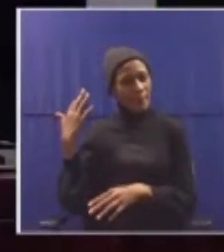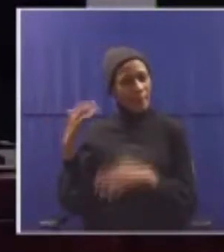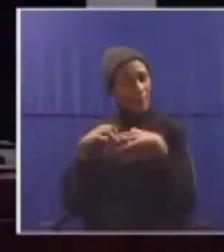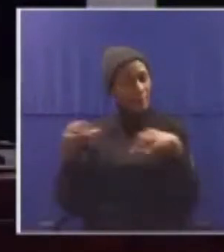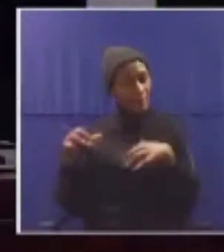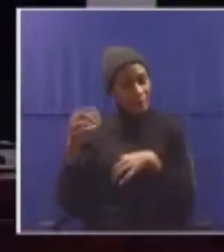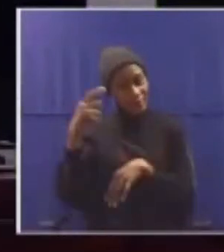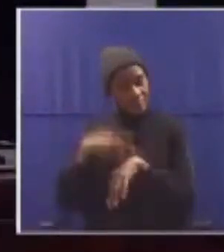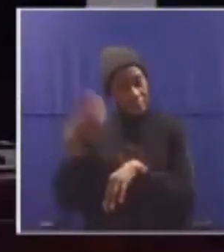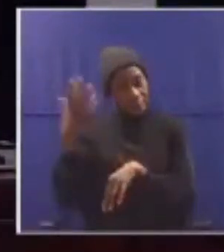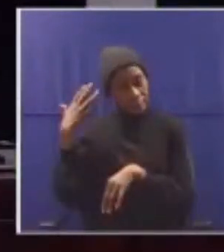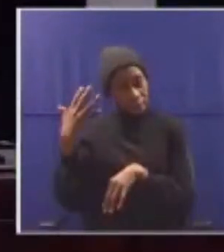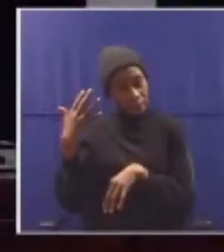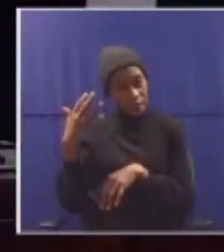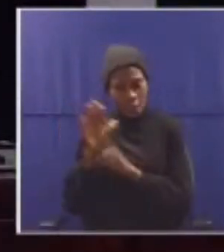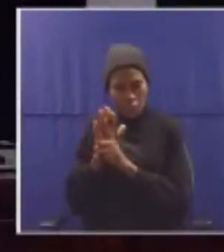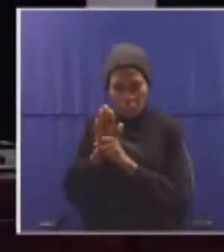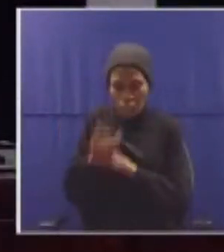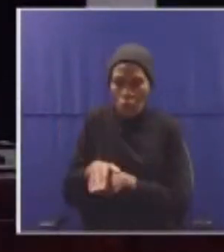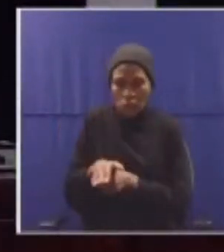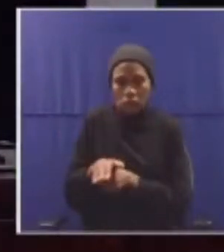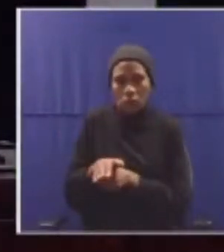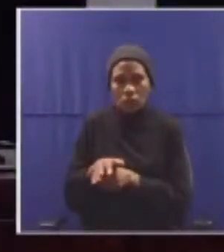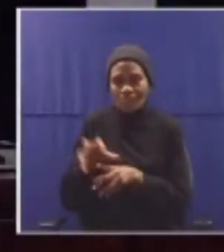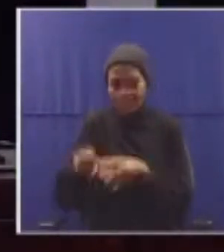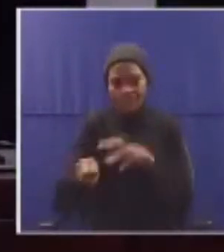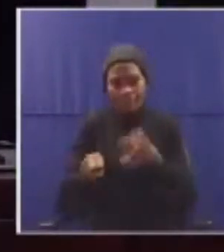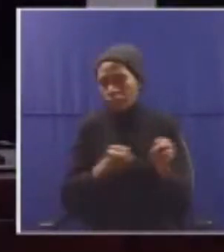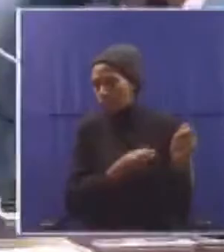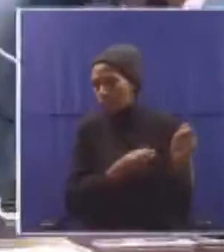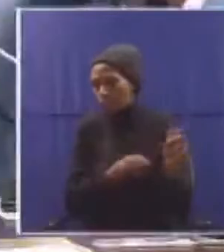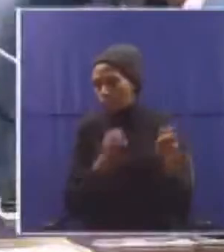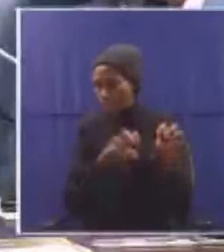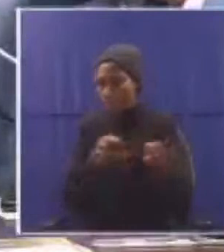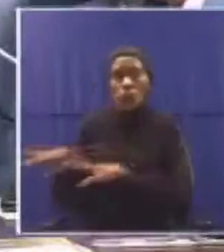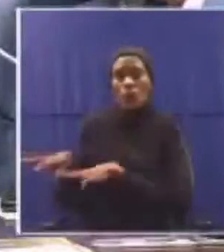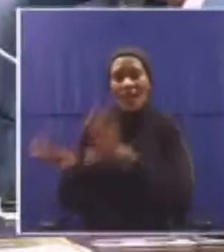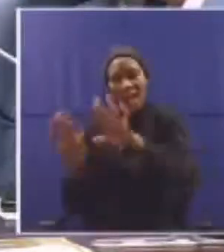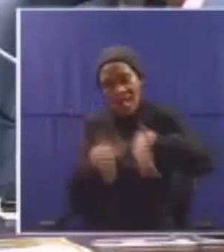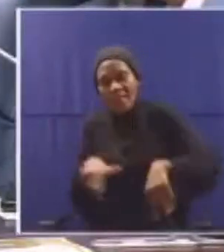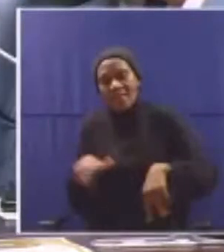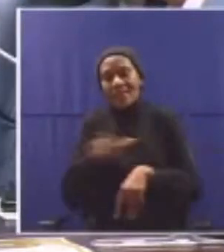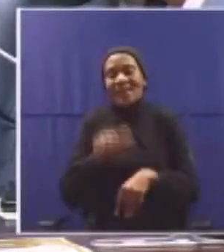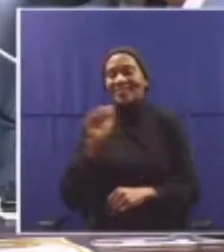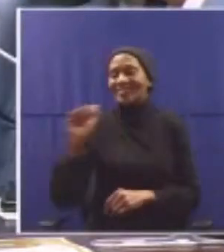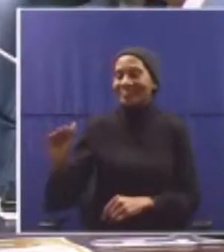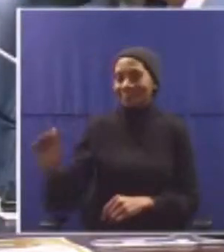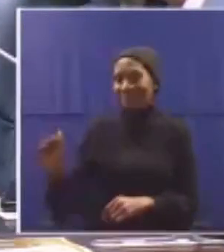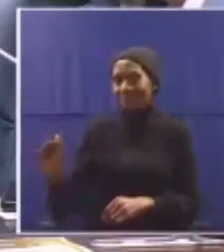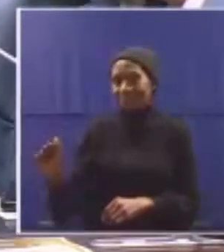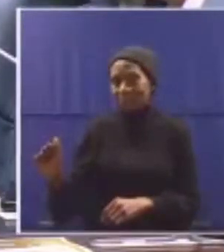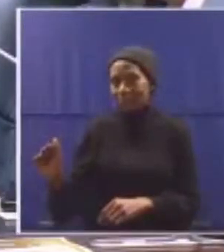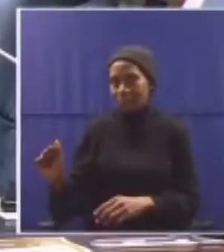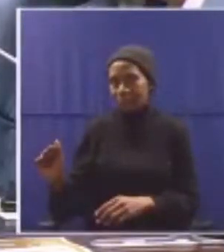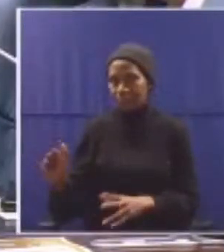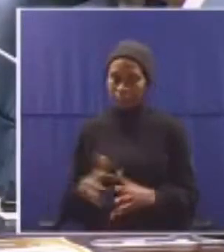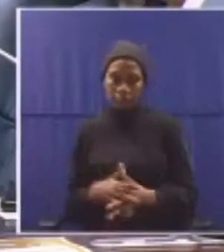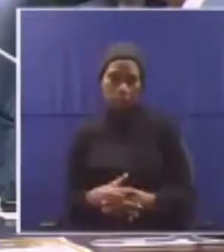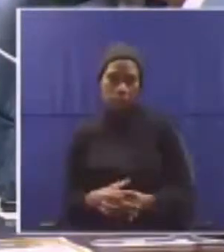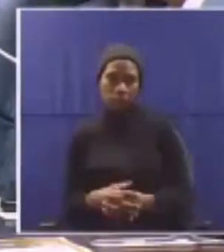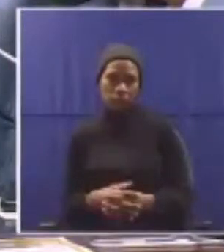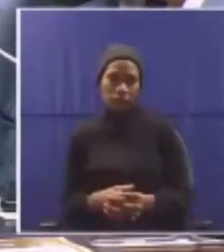removed from their land. In other words, the land was taken away from them,